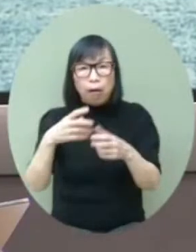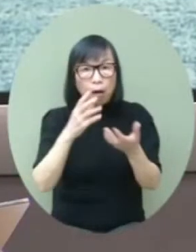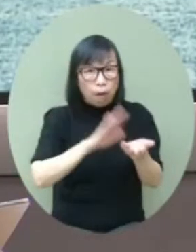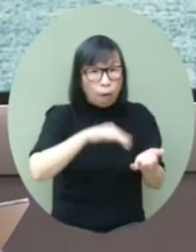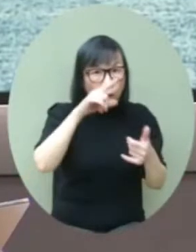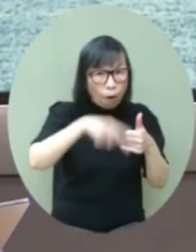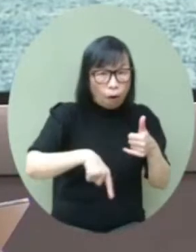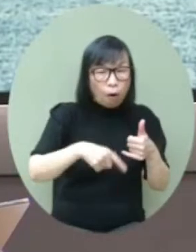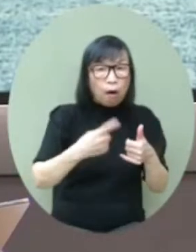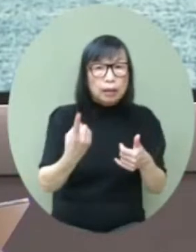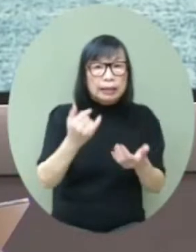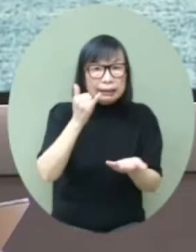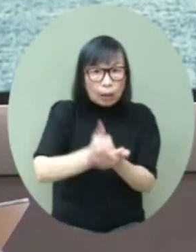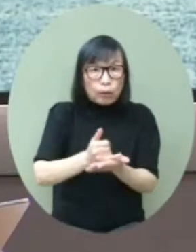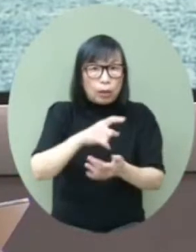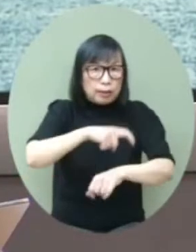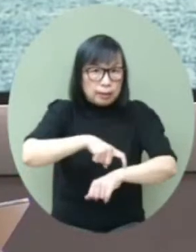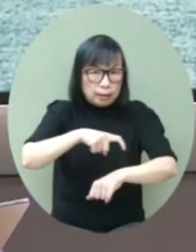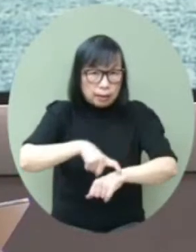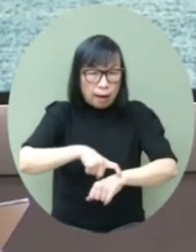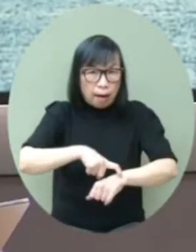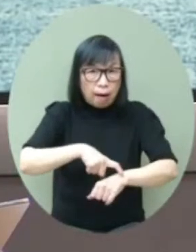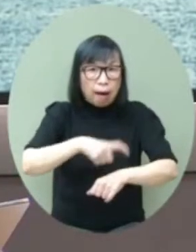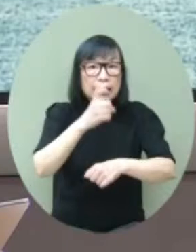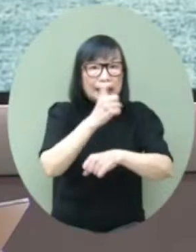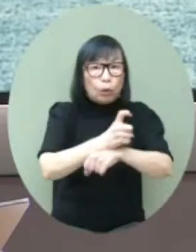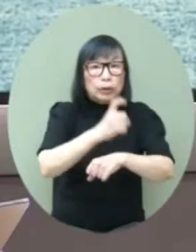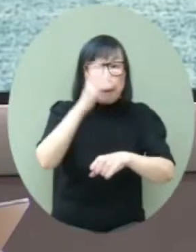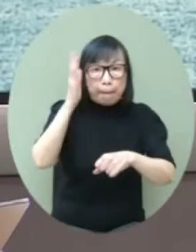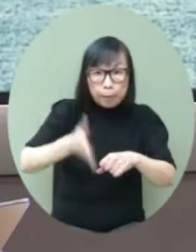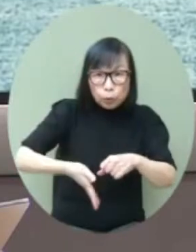We noticed one case.